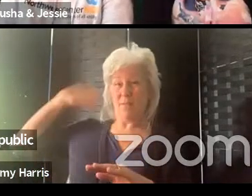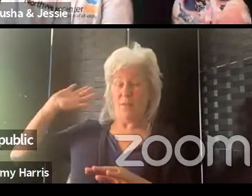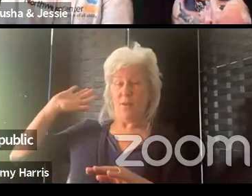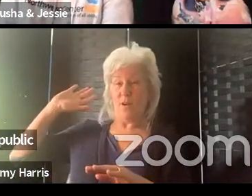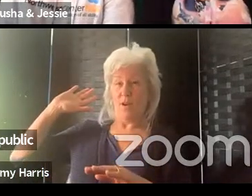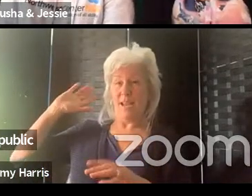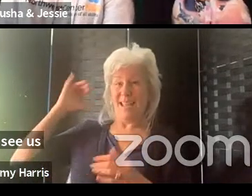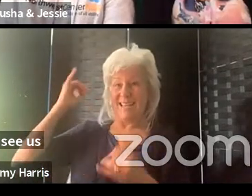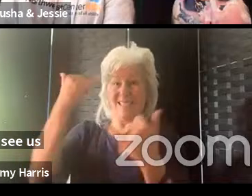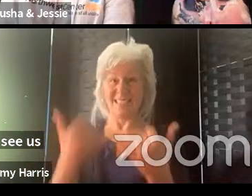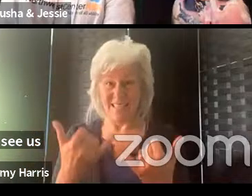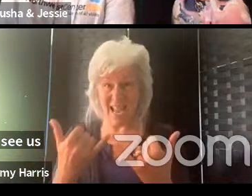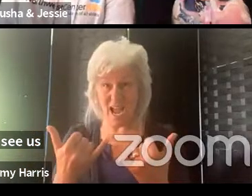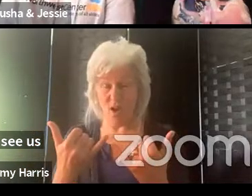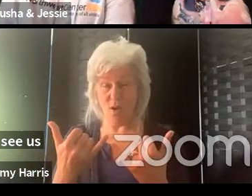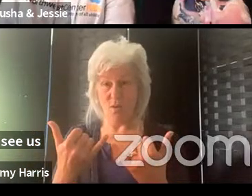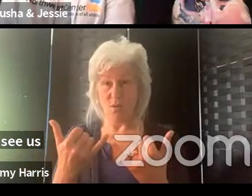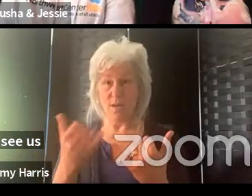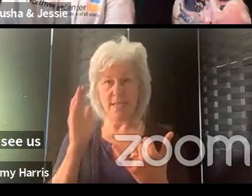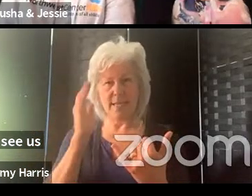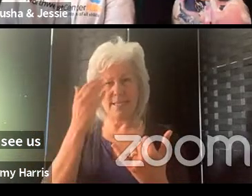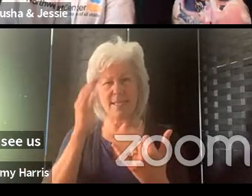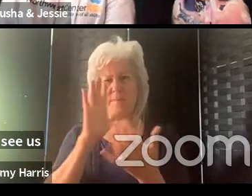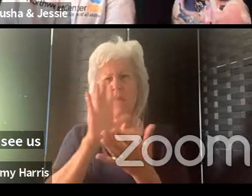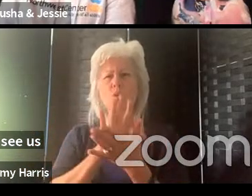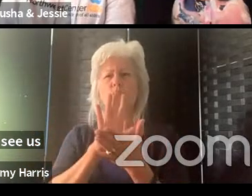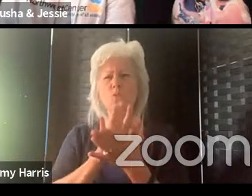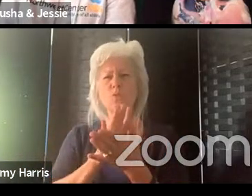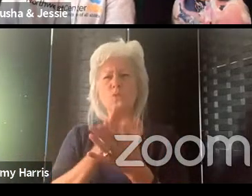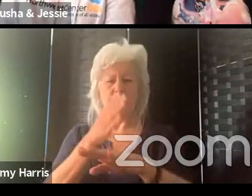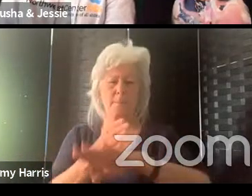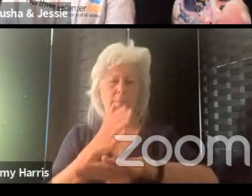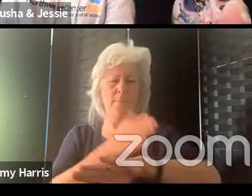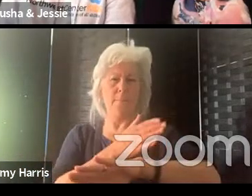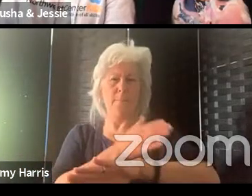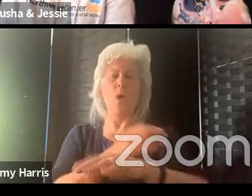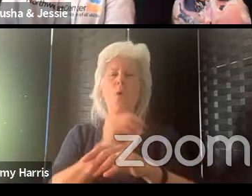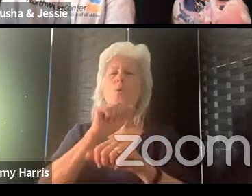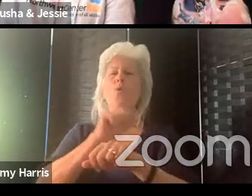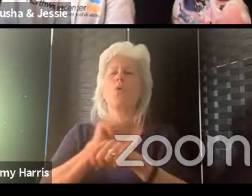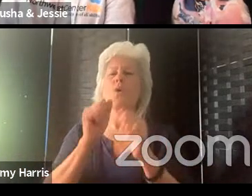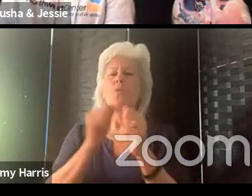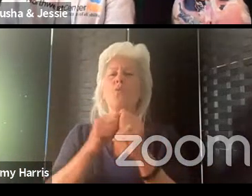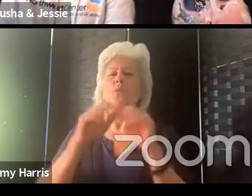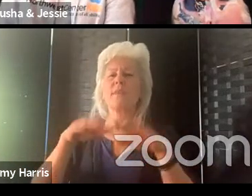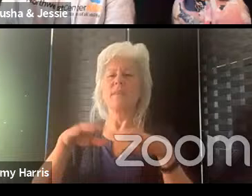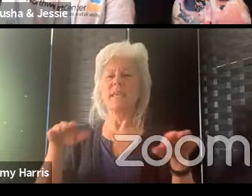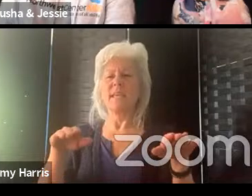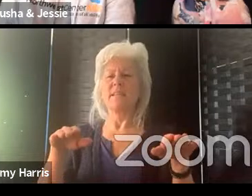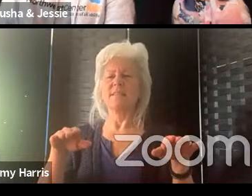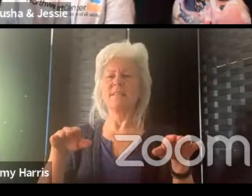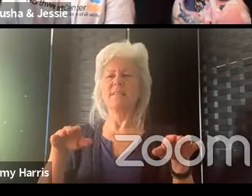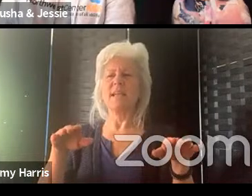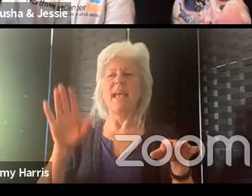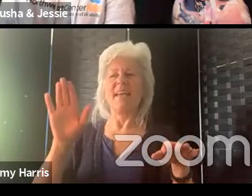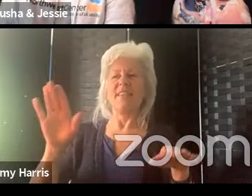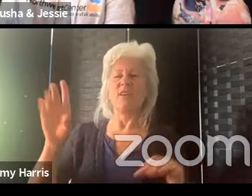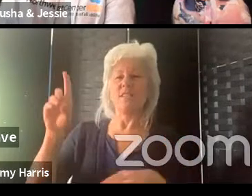is that schools have gotten much better at working with kids whose disability you can